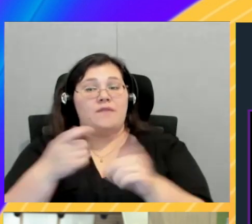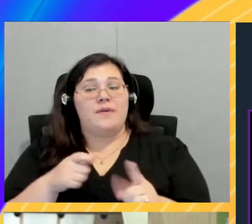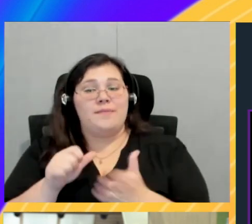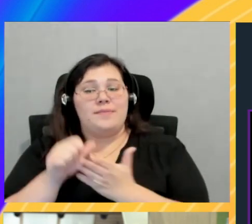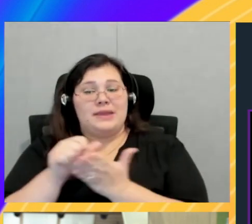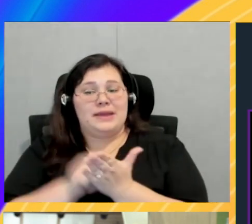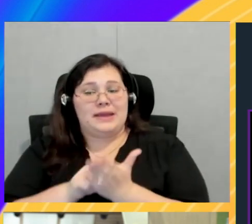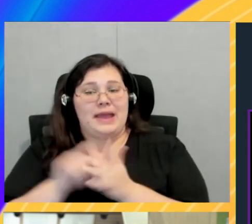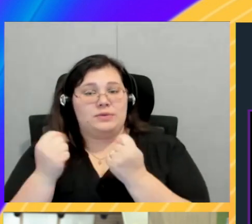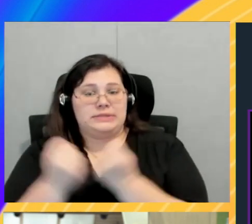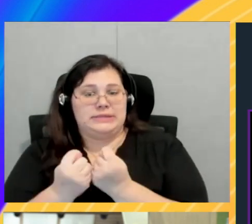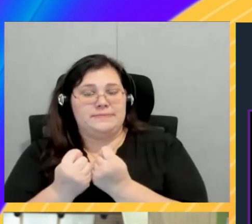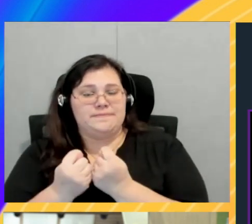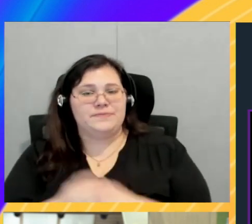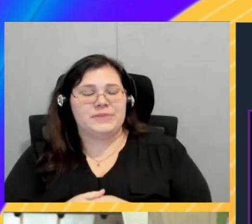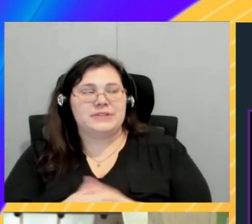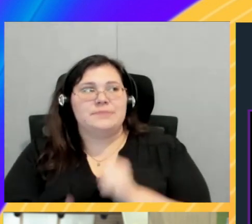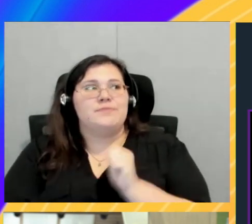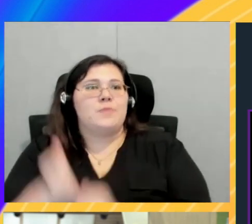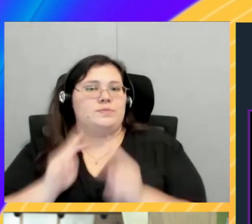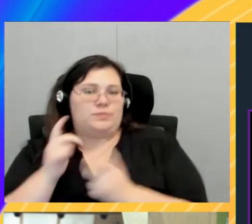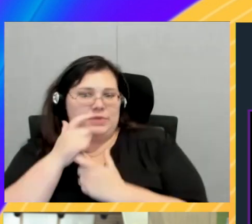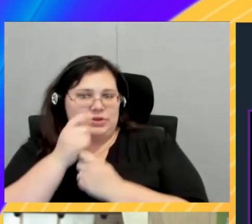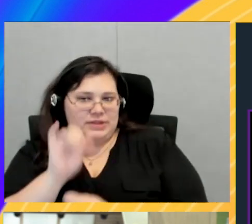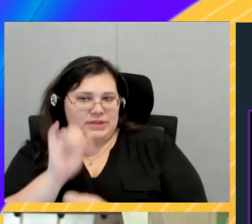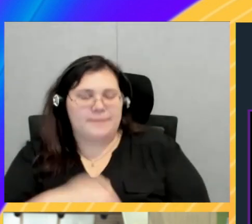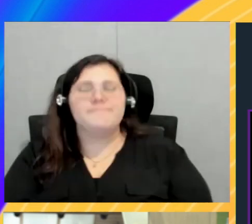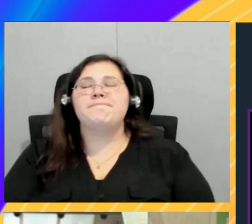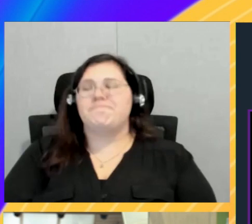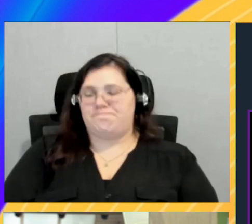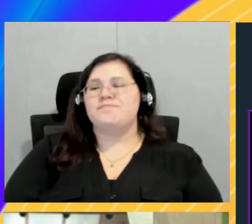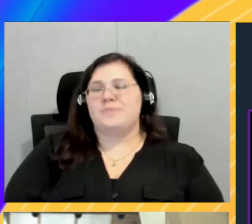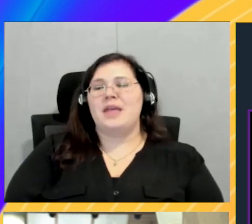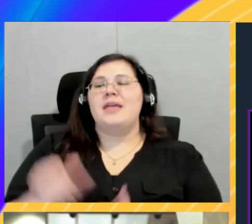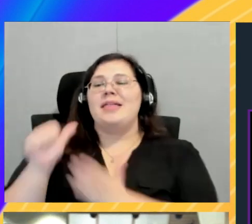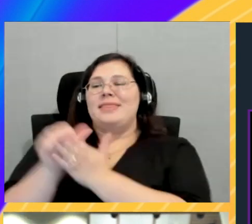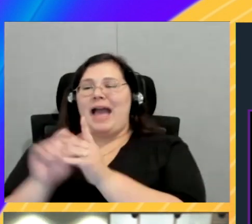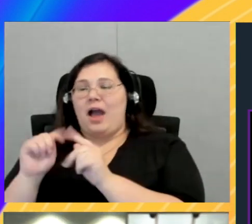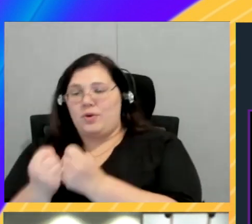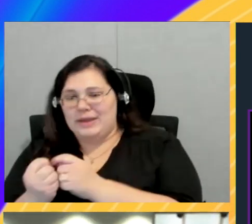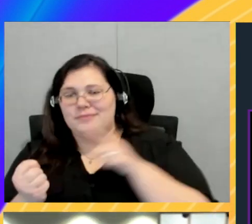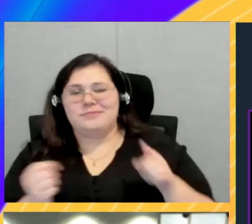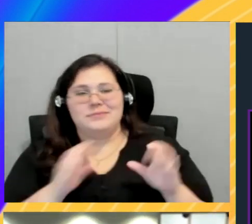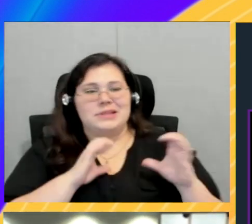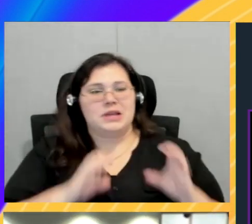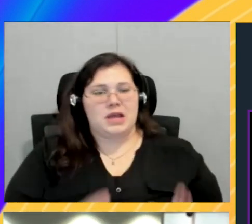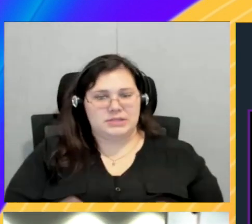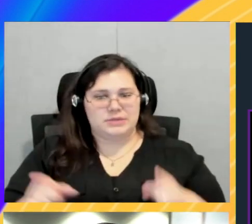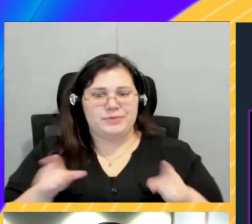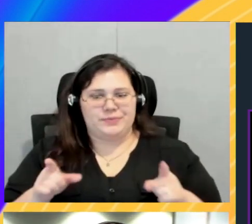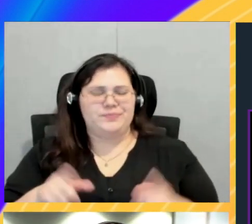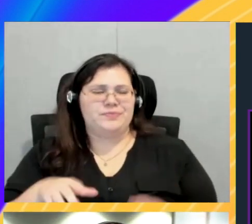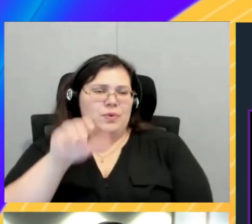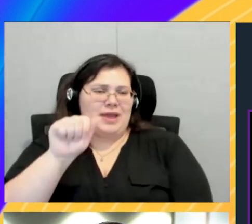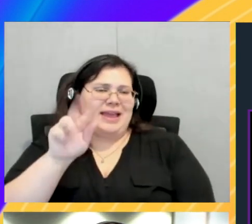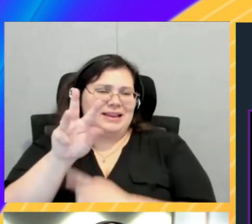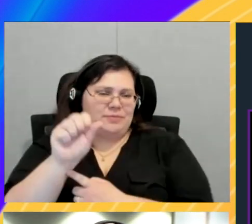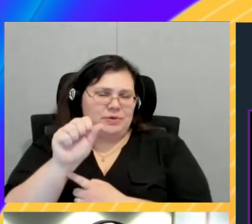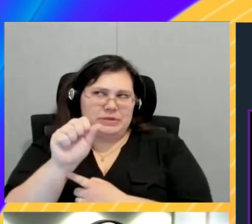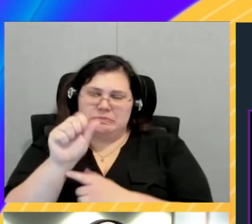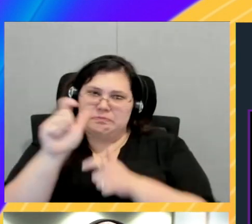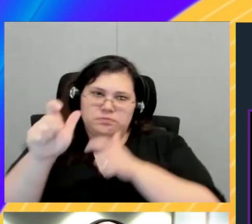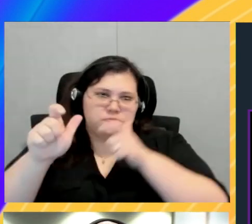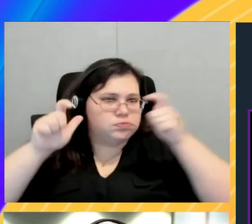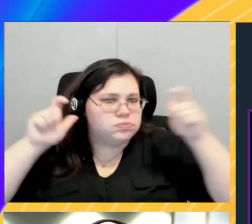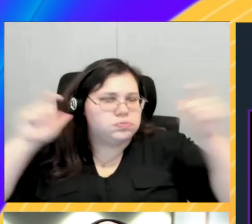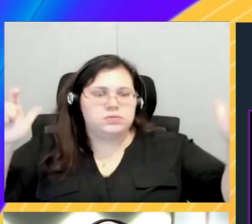folks. The account team to the customer. So as we said, AWS is a very large organization, and